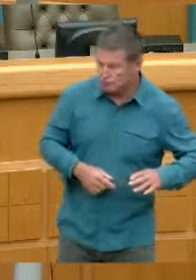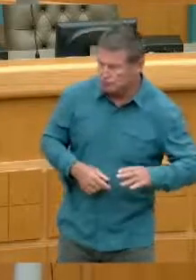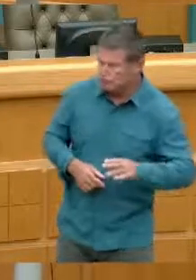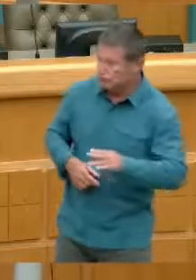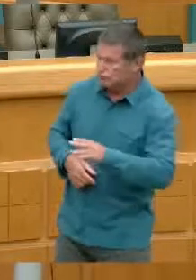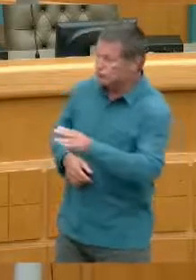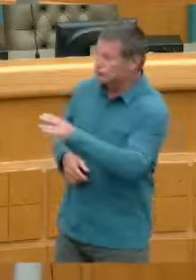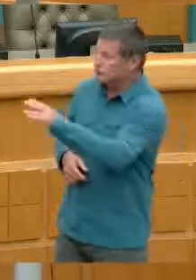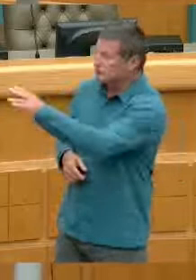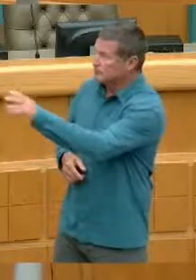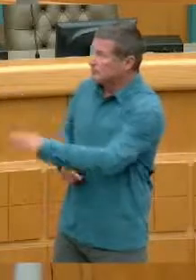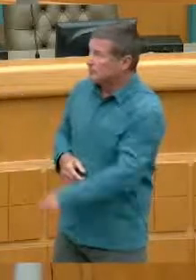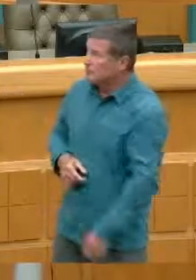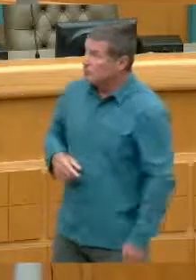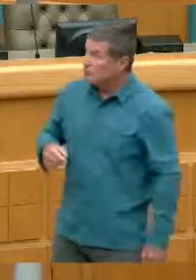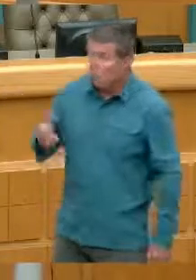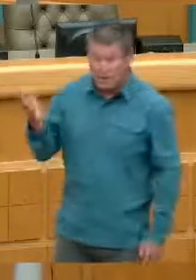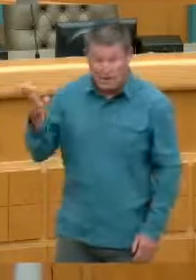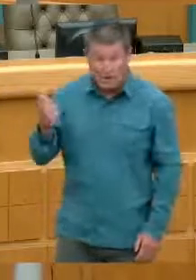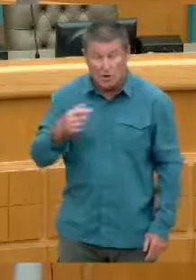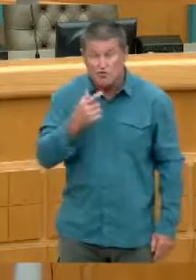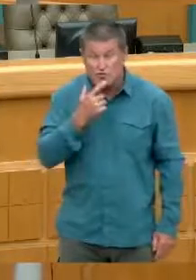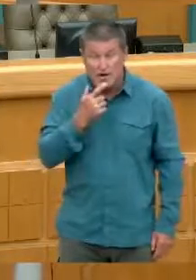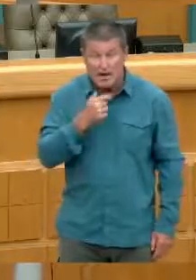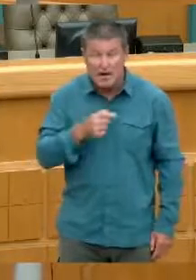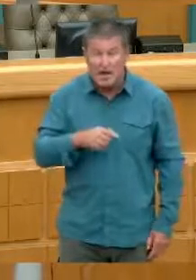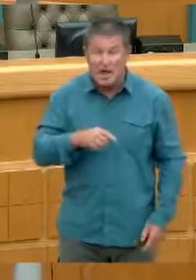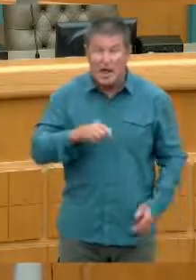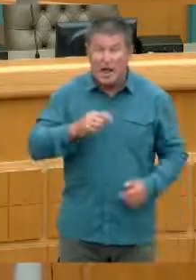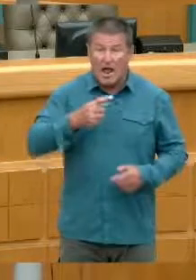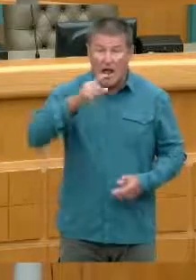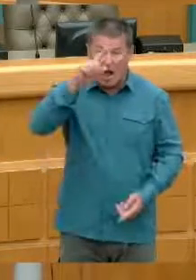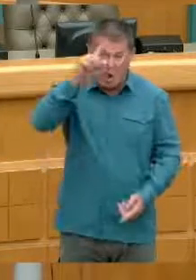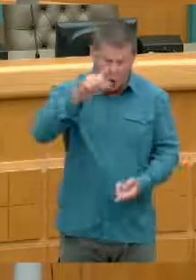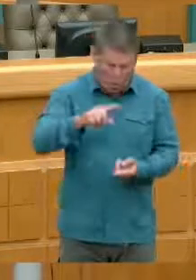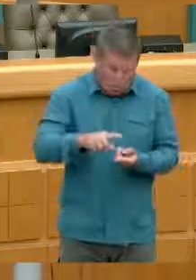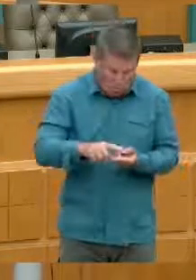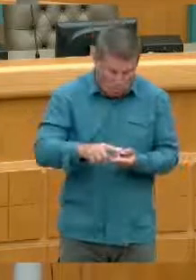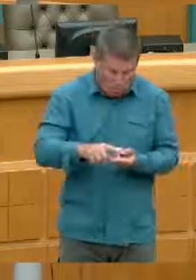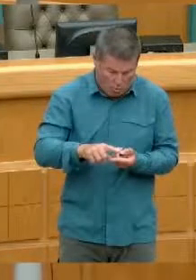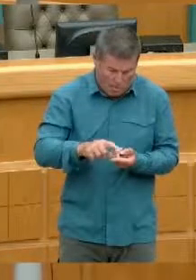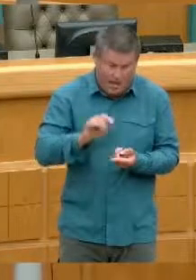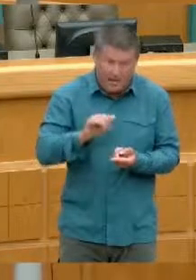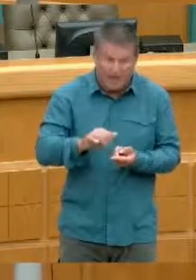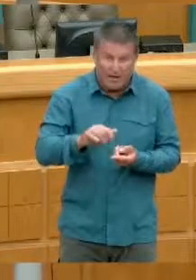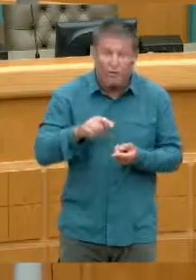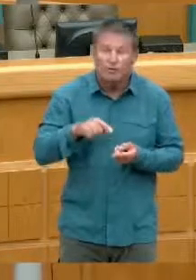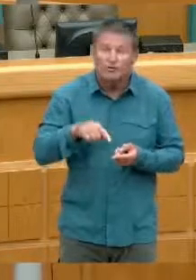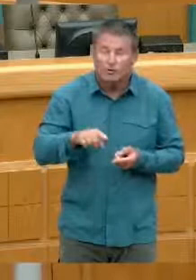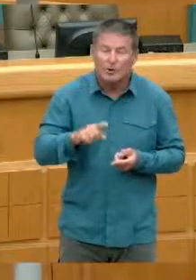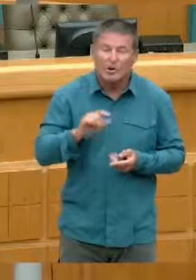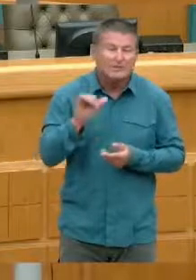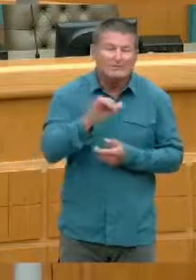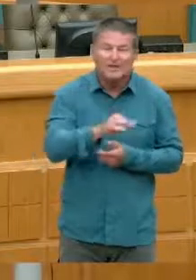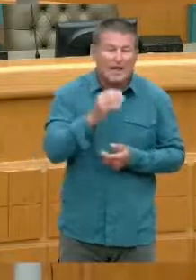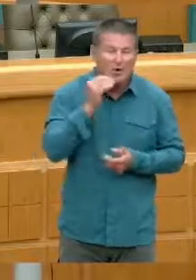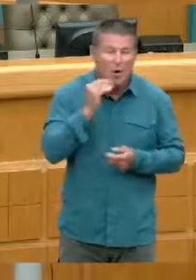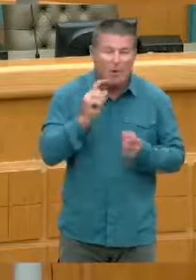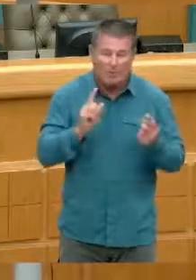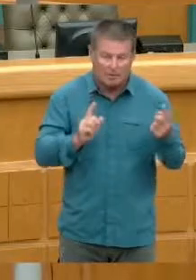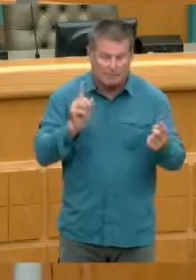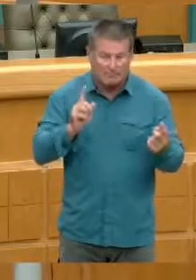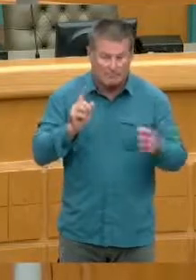so what you want to pay attention to here is how low did it go? And that's what was happening at the height of our stay-at-home and social